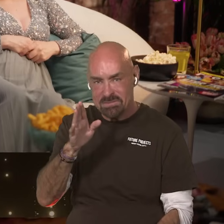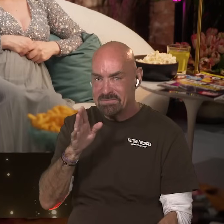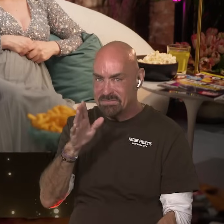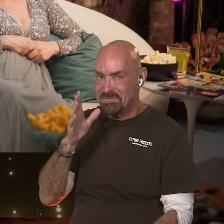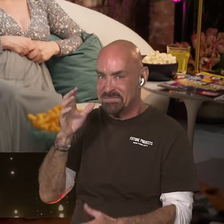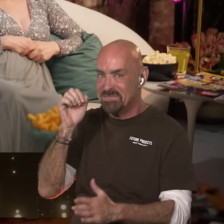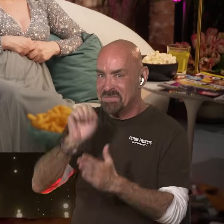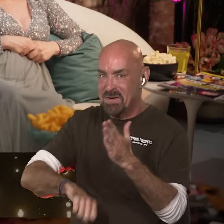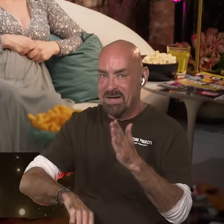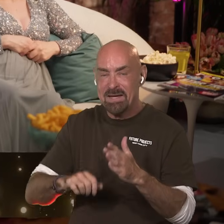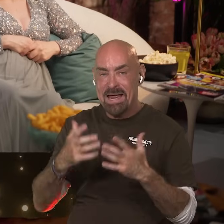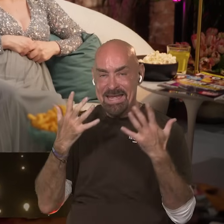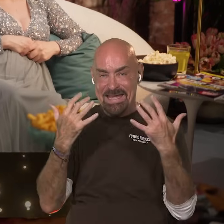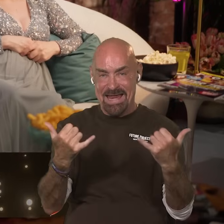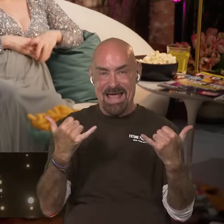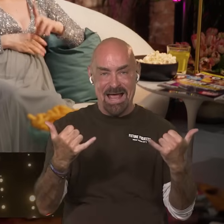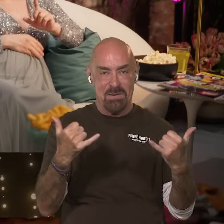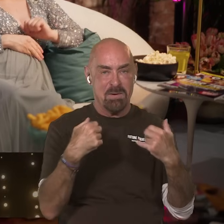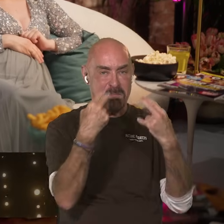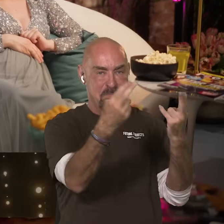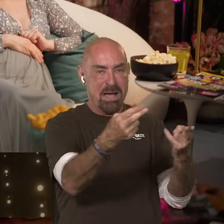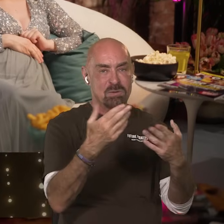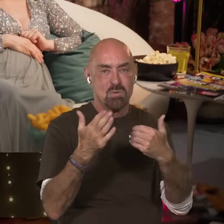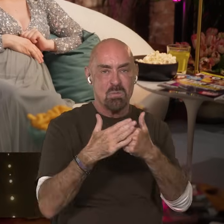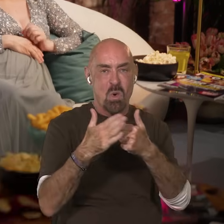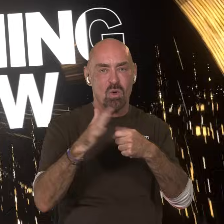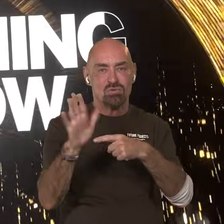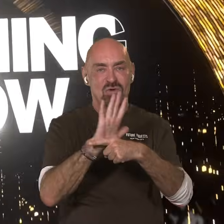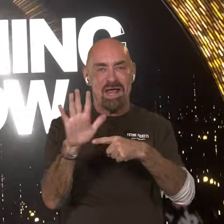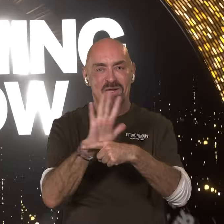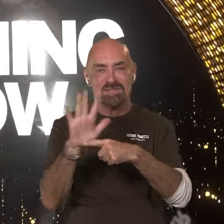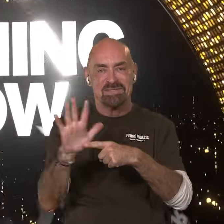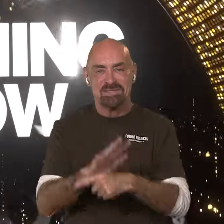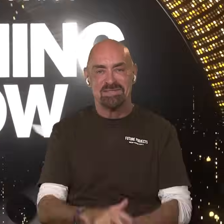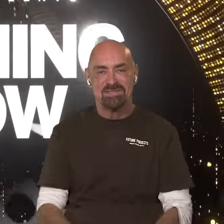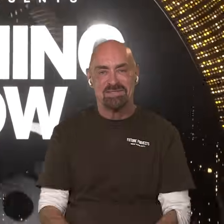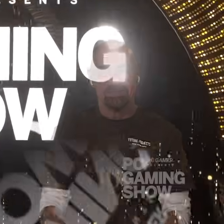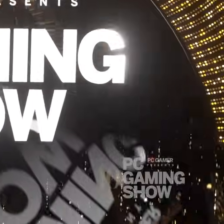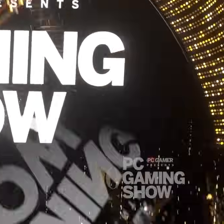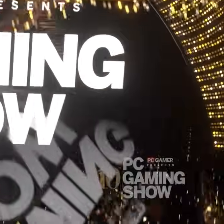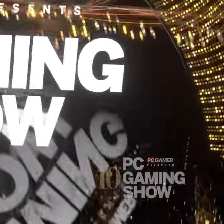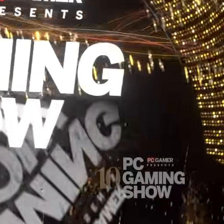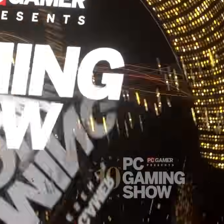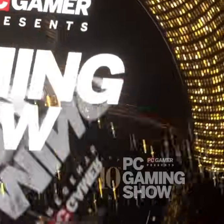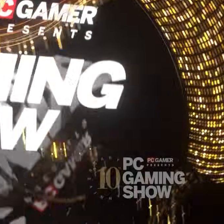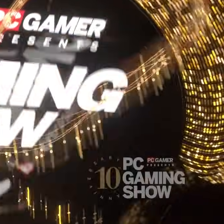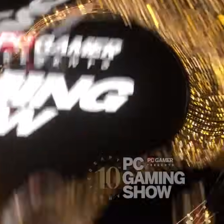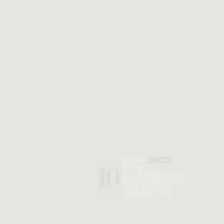pcgamer.com/survey. And now, back to more trailers.